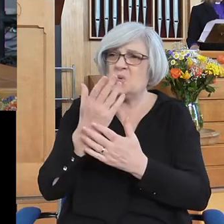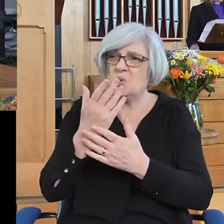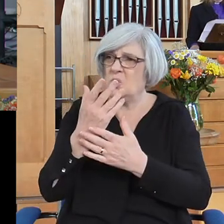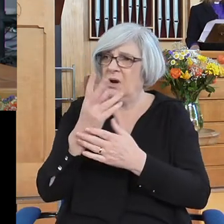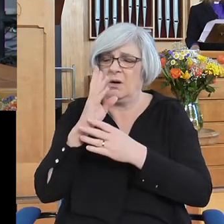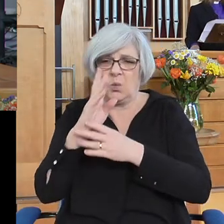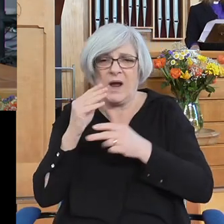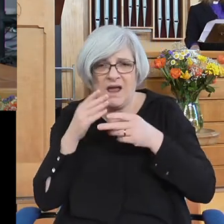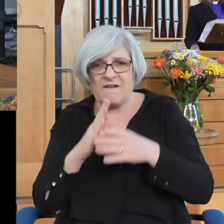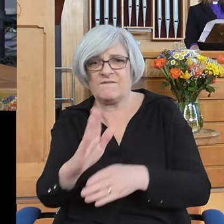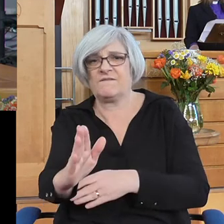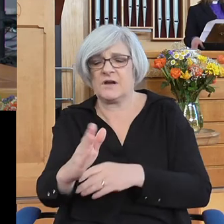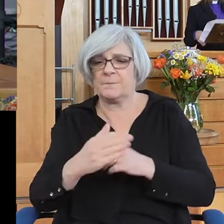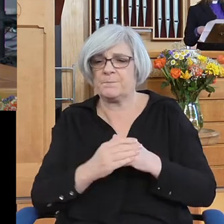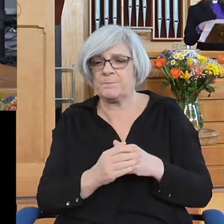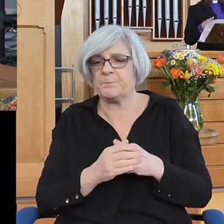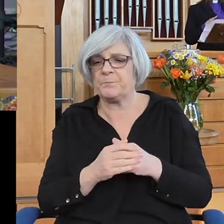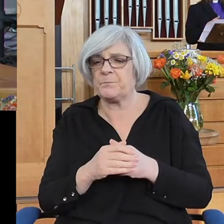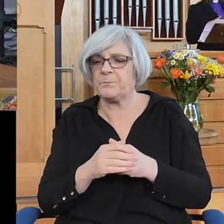ahead yet.